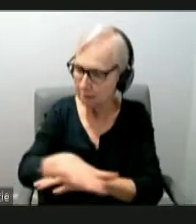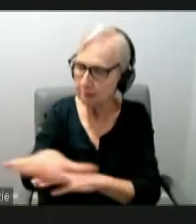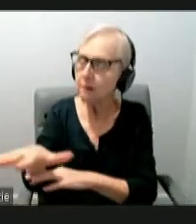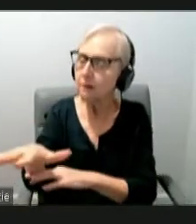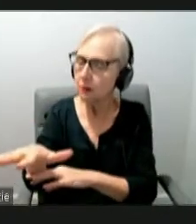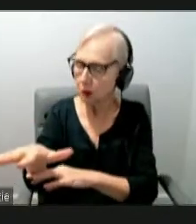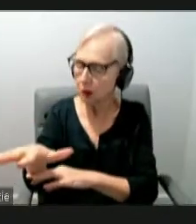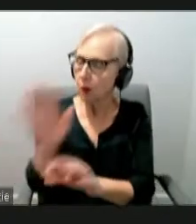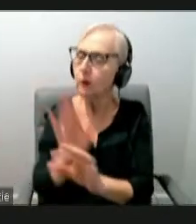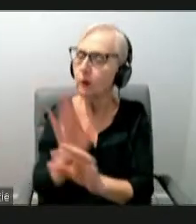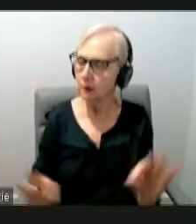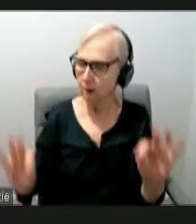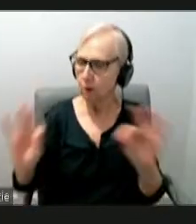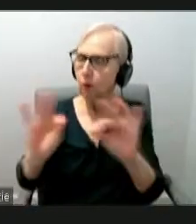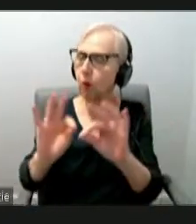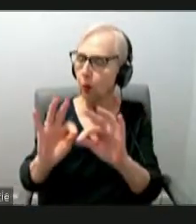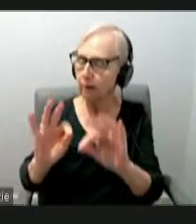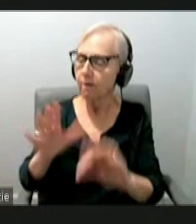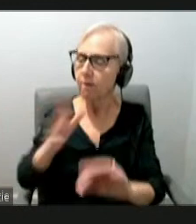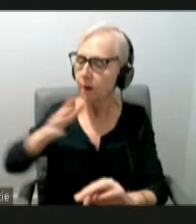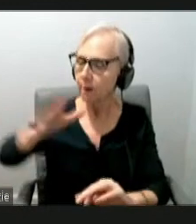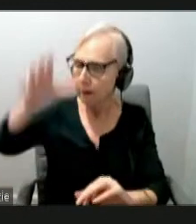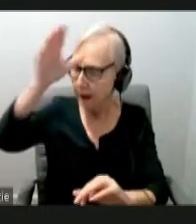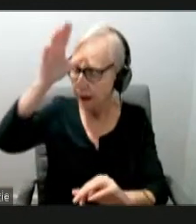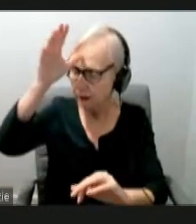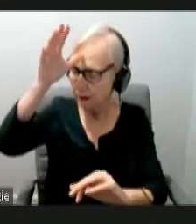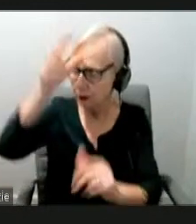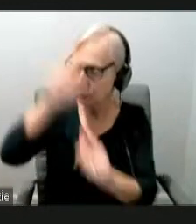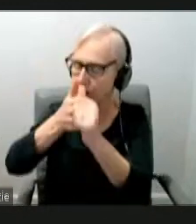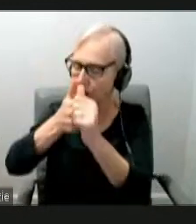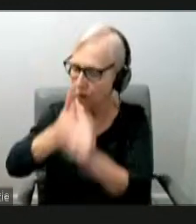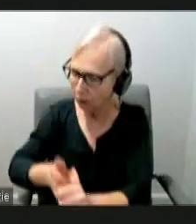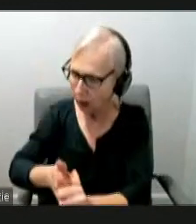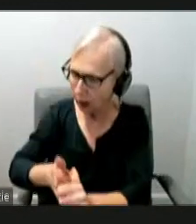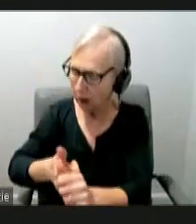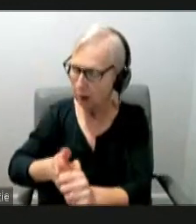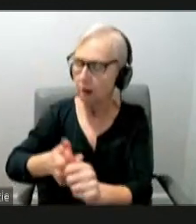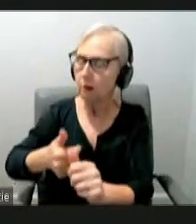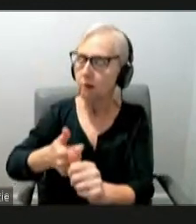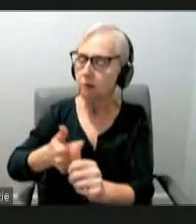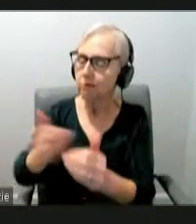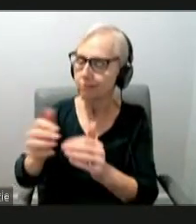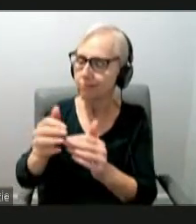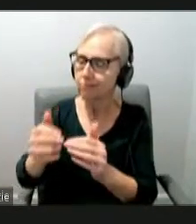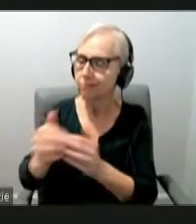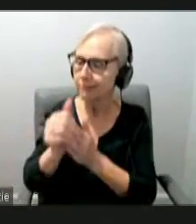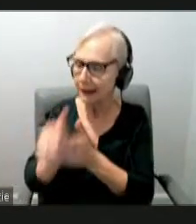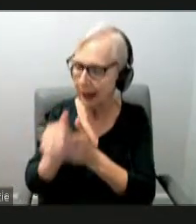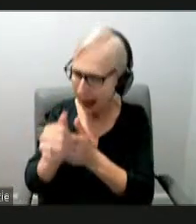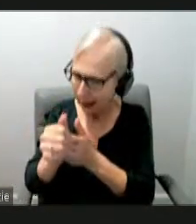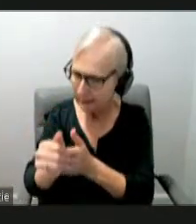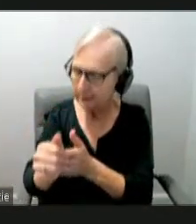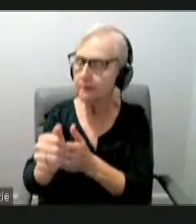that information and make sure that they are following public health guidance on how to best protect their children right now.